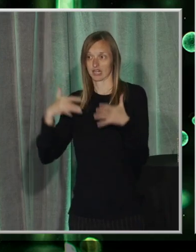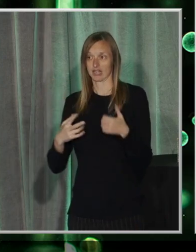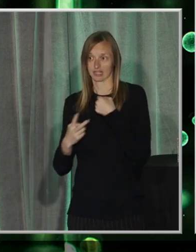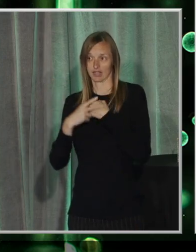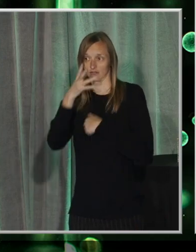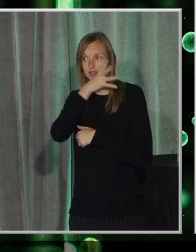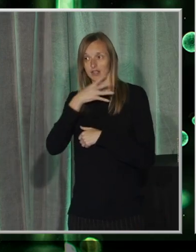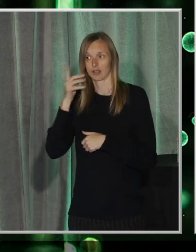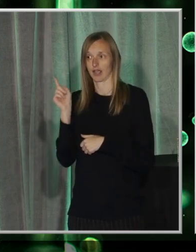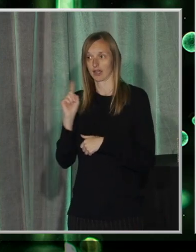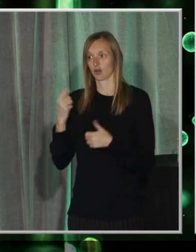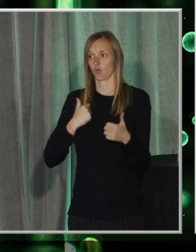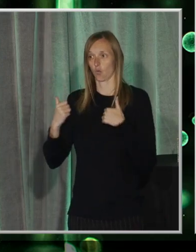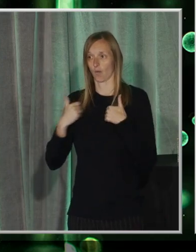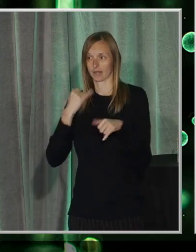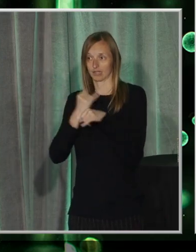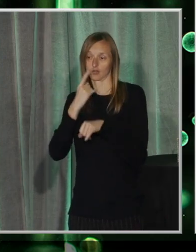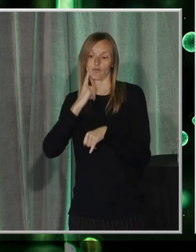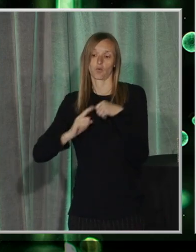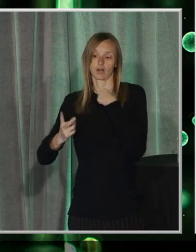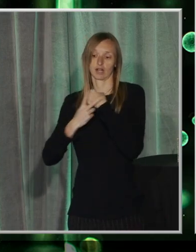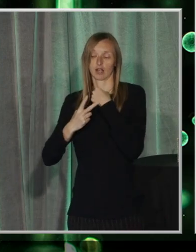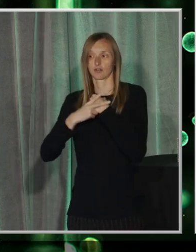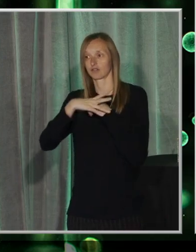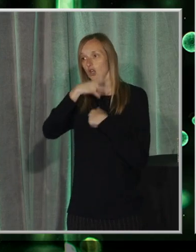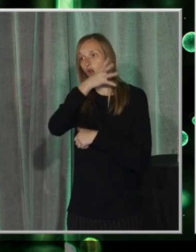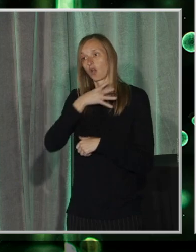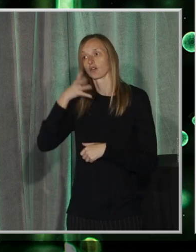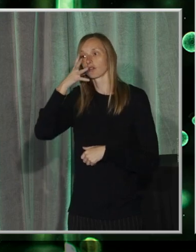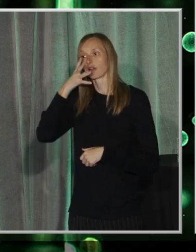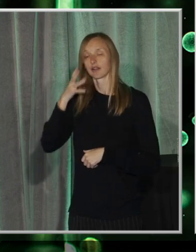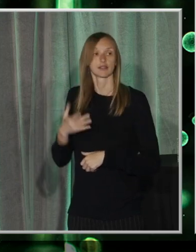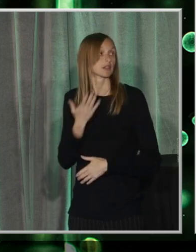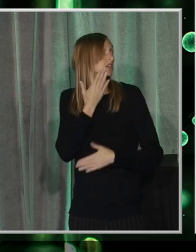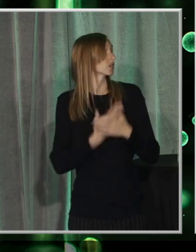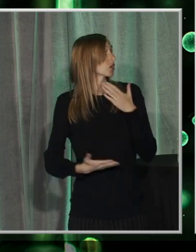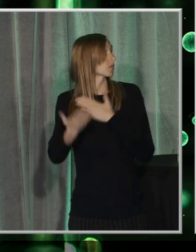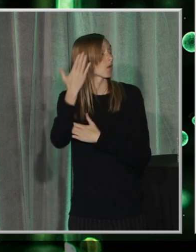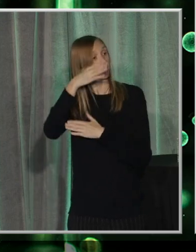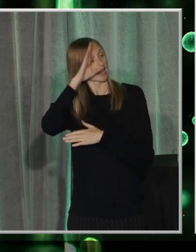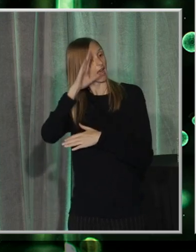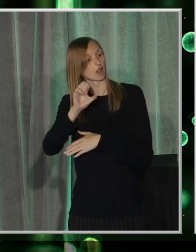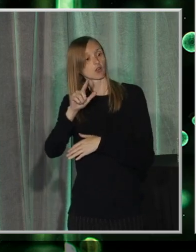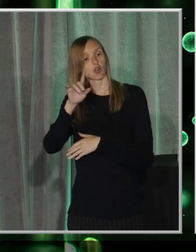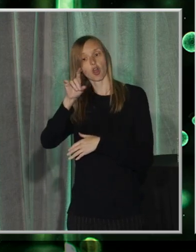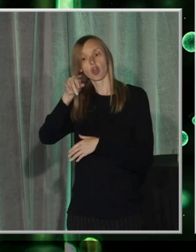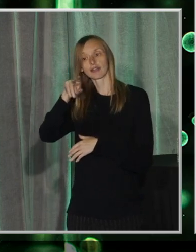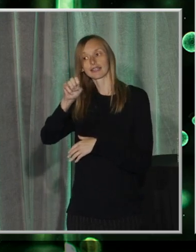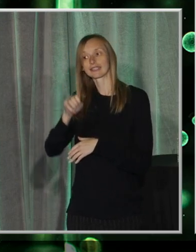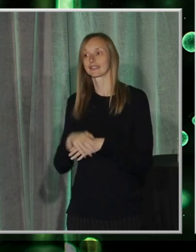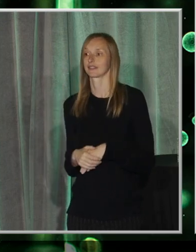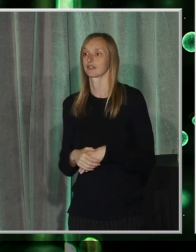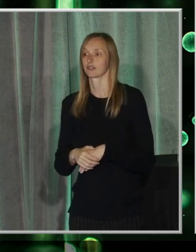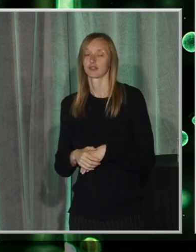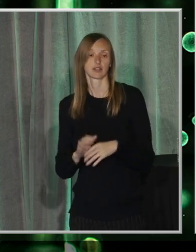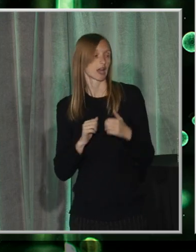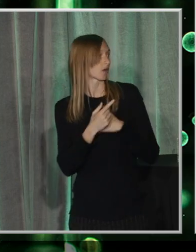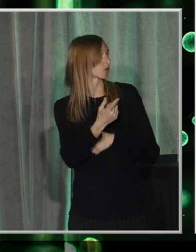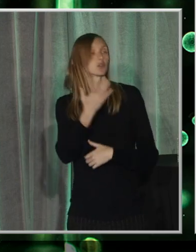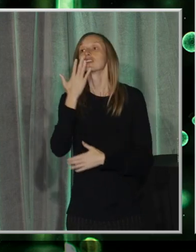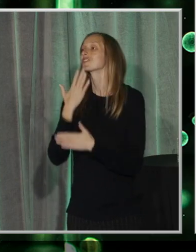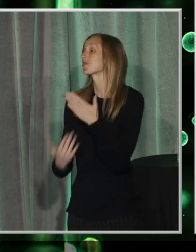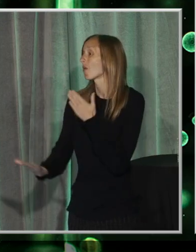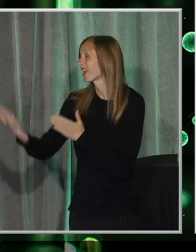Rwanda Institute for Conservation Agriculture. Good morning. Hello, Claudine. How good are